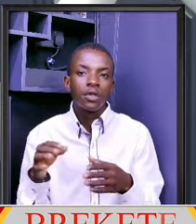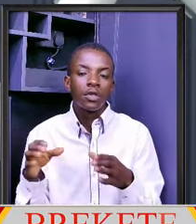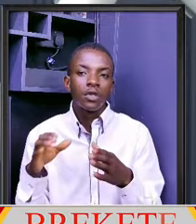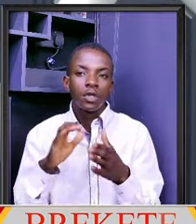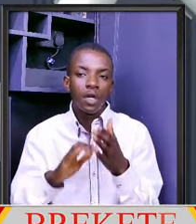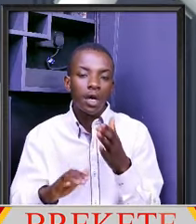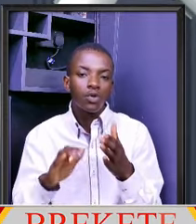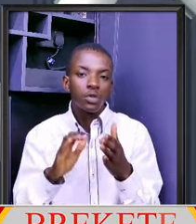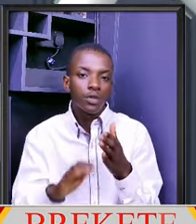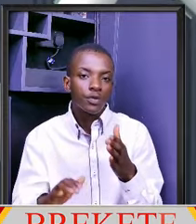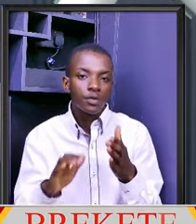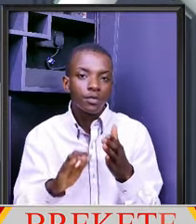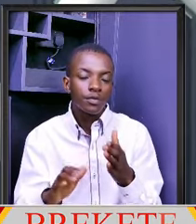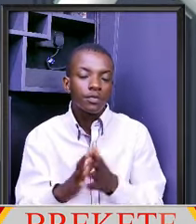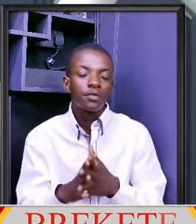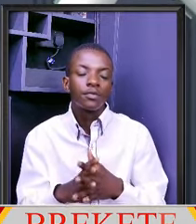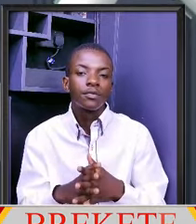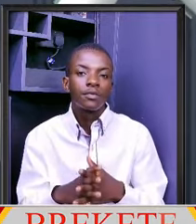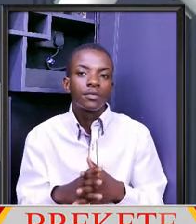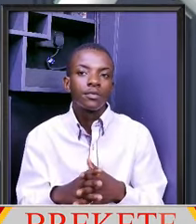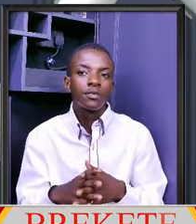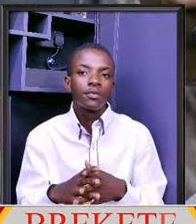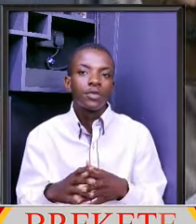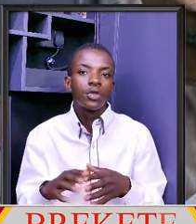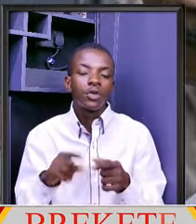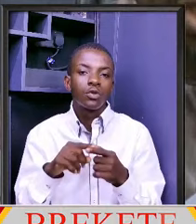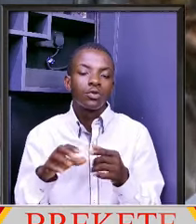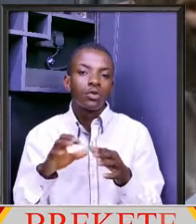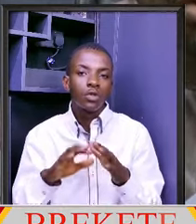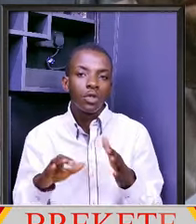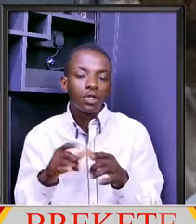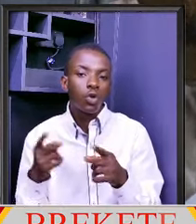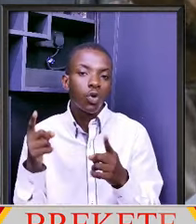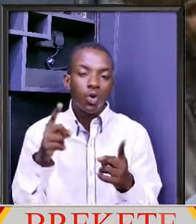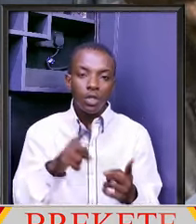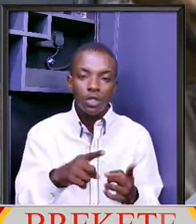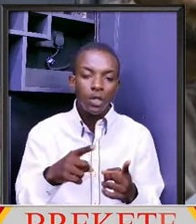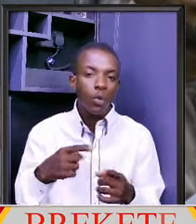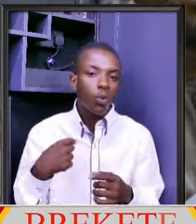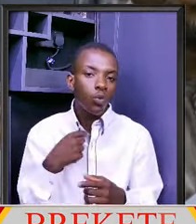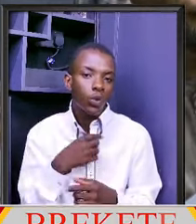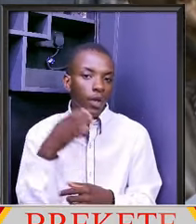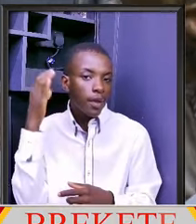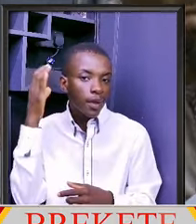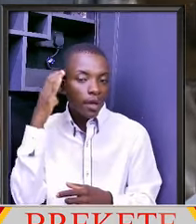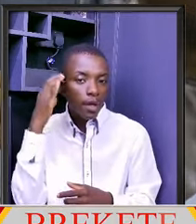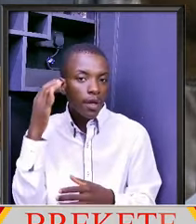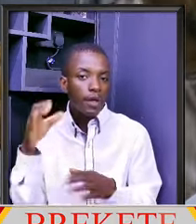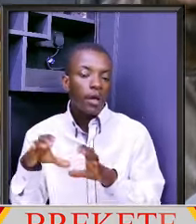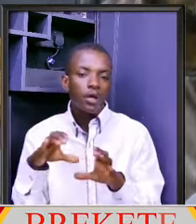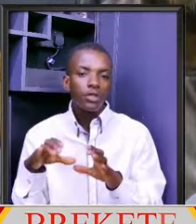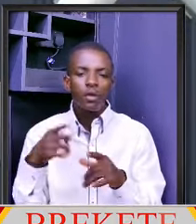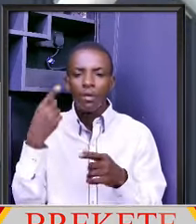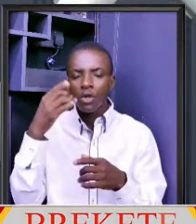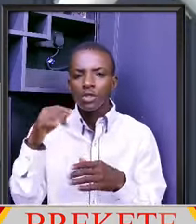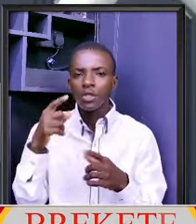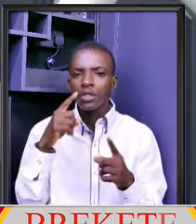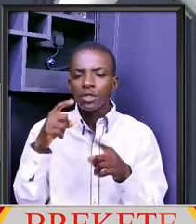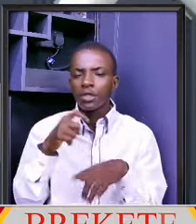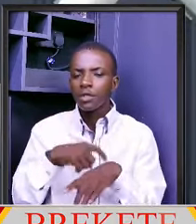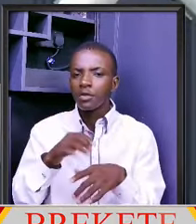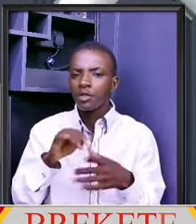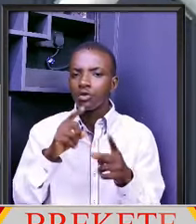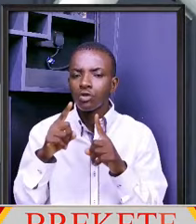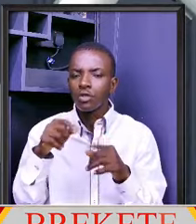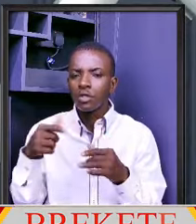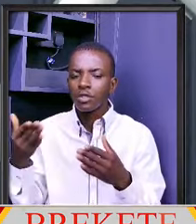do countdown. We go, they do countdown until we hear the action. Because as at the time where would they